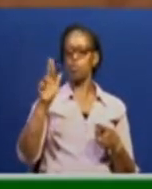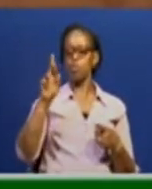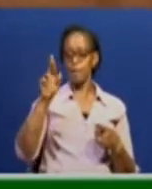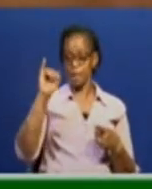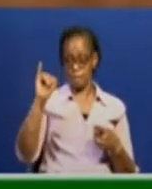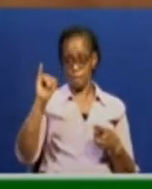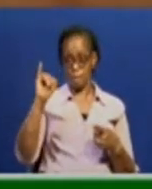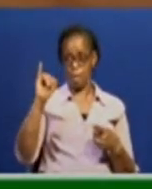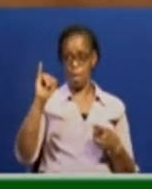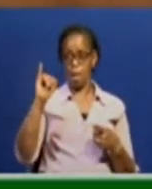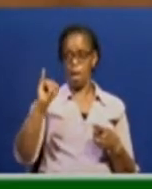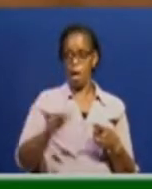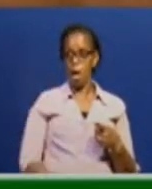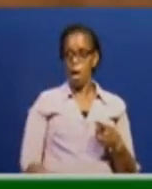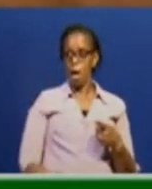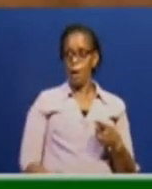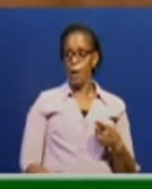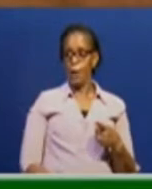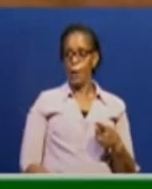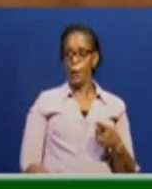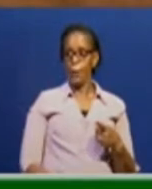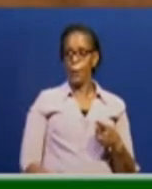EGH,